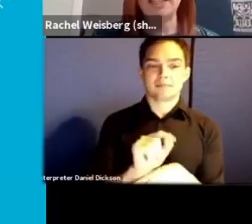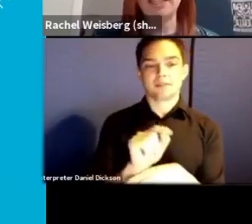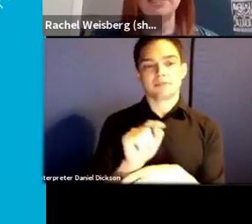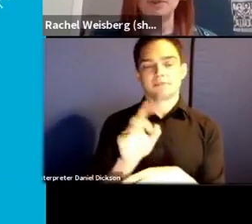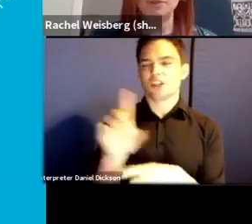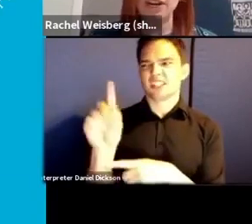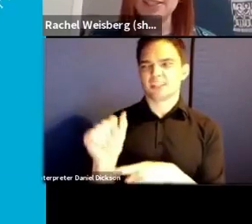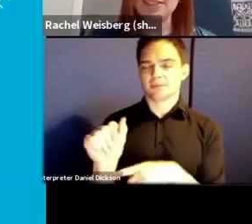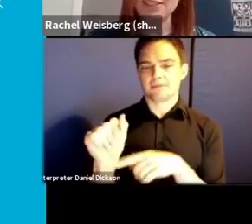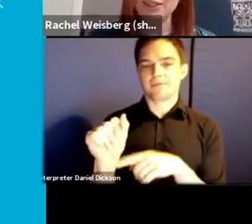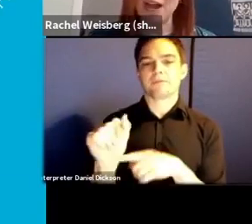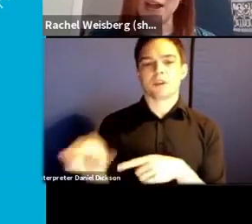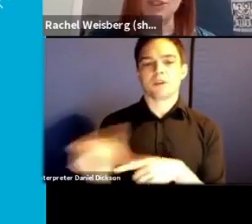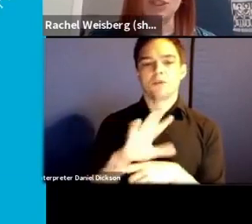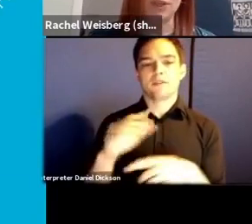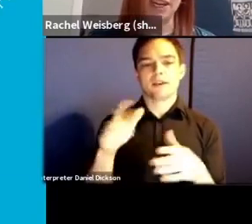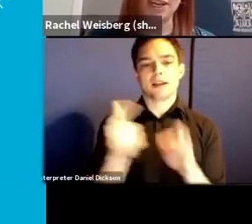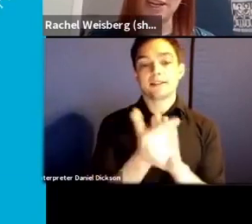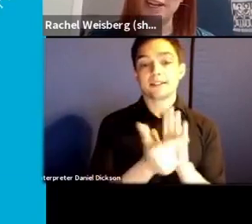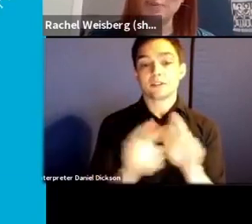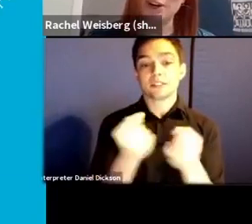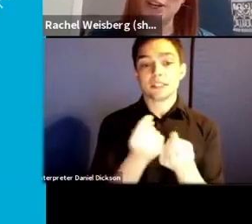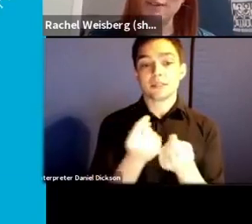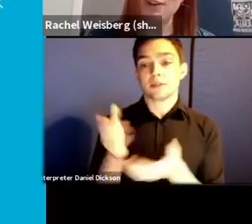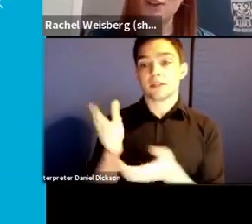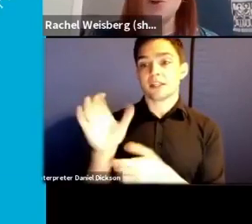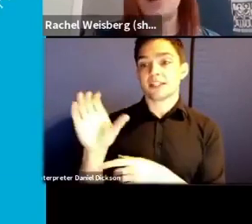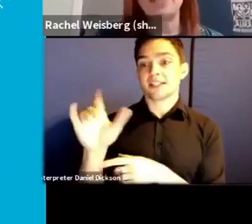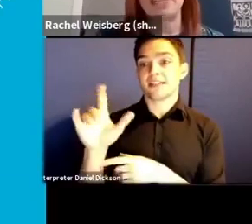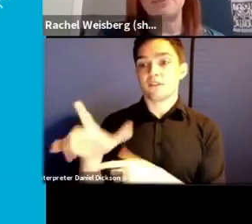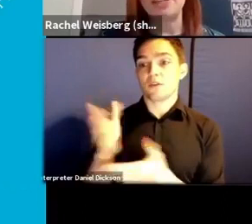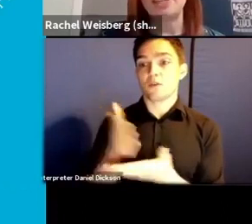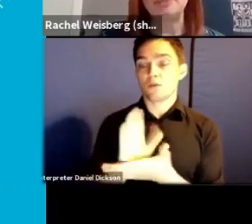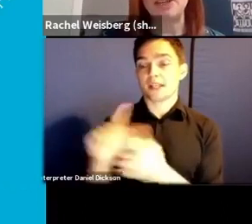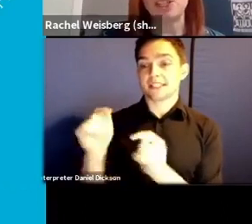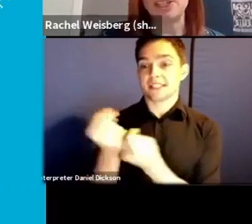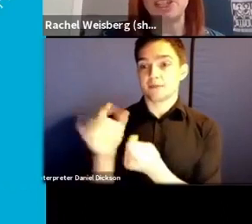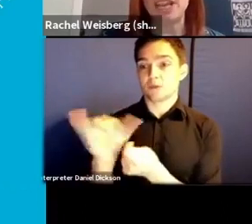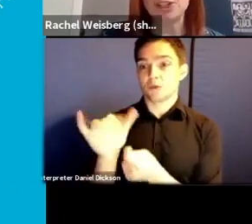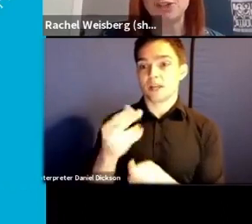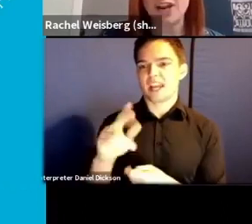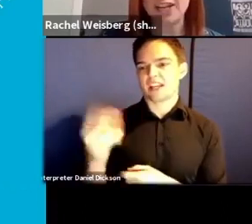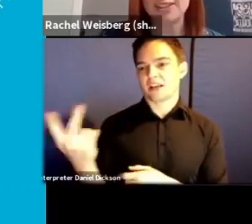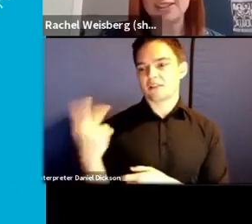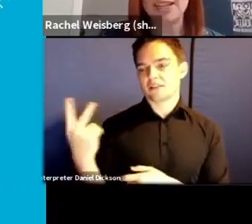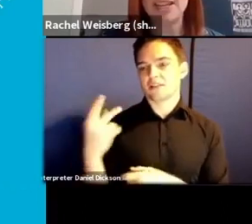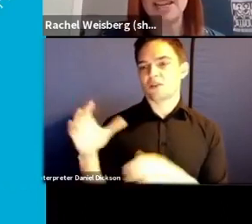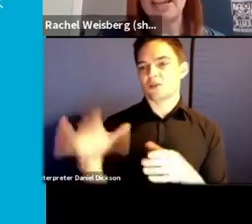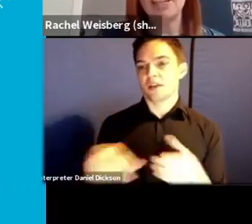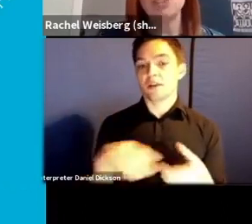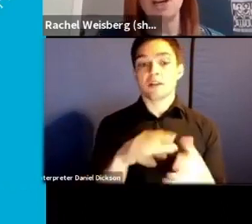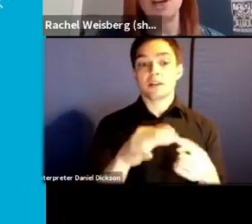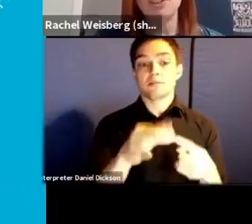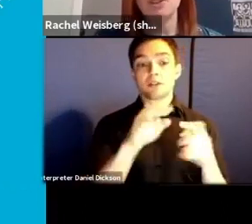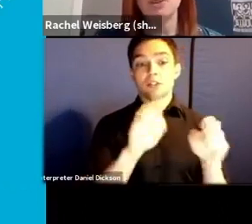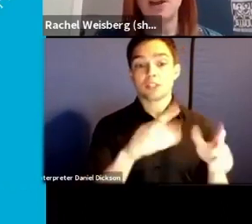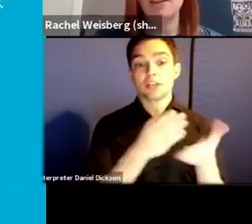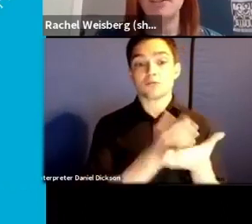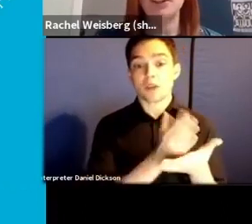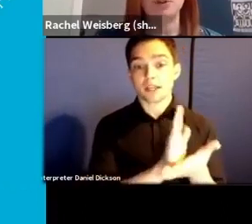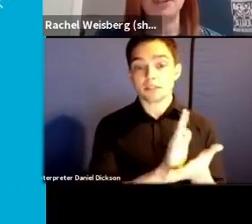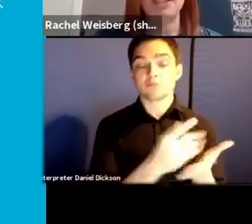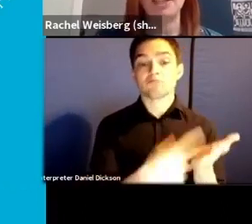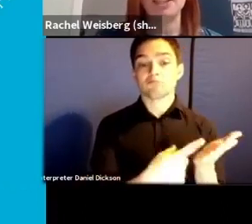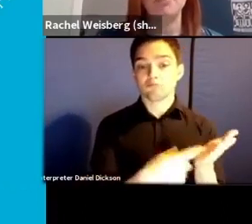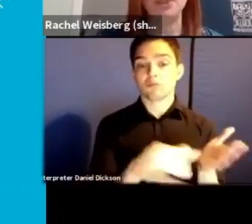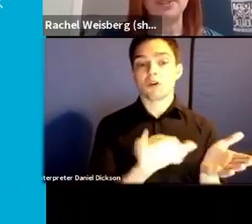We have a team that focuses on civil rights, which is what Hannah and I are part of. We have a team that does special education rights. And we also